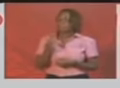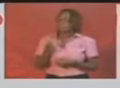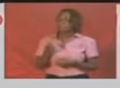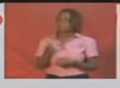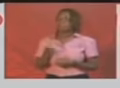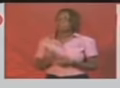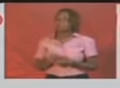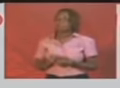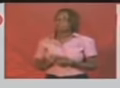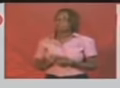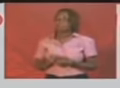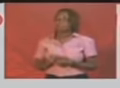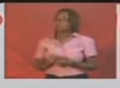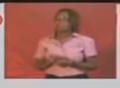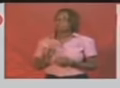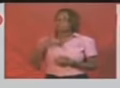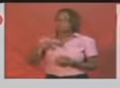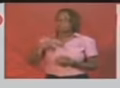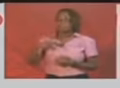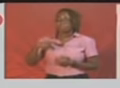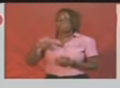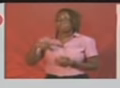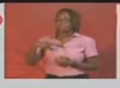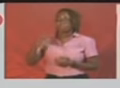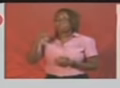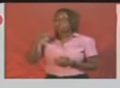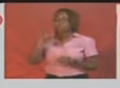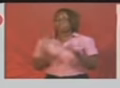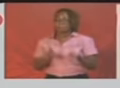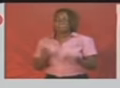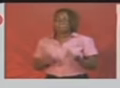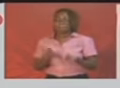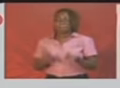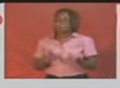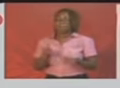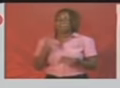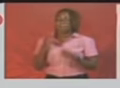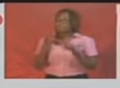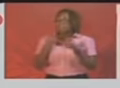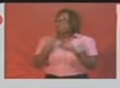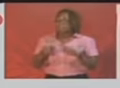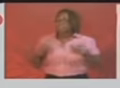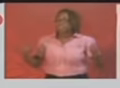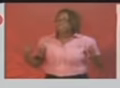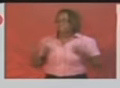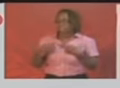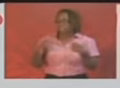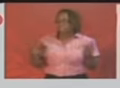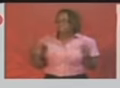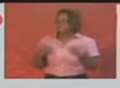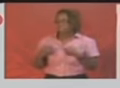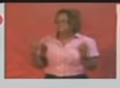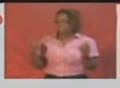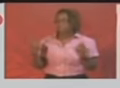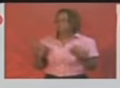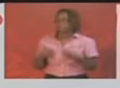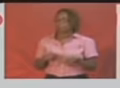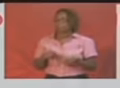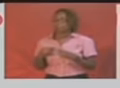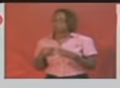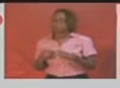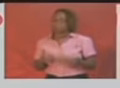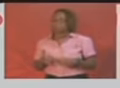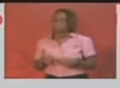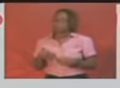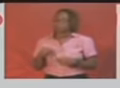that persons with severe allergic type reactions would not be advisable to have that particular vaccine.